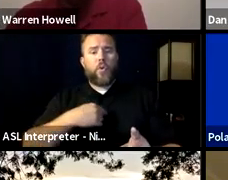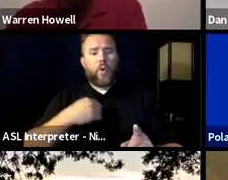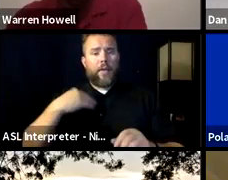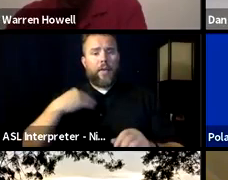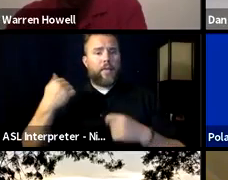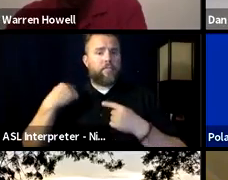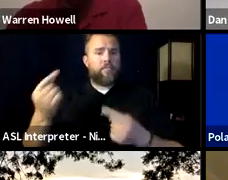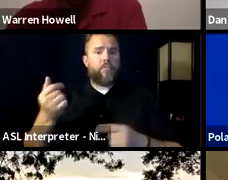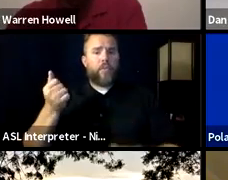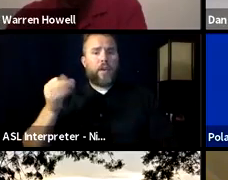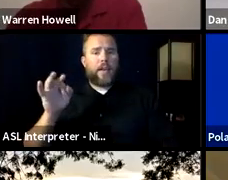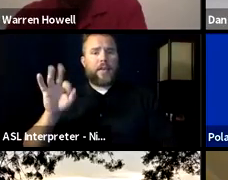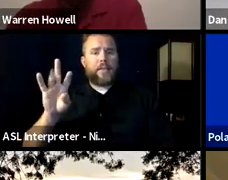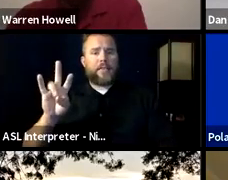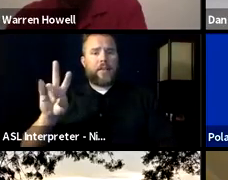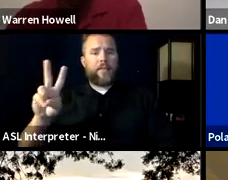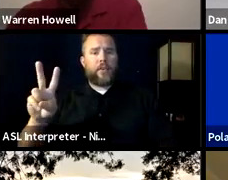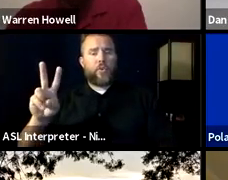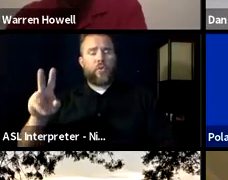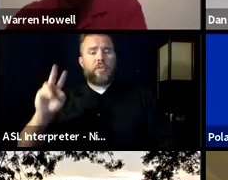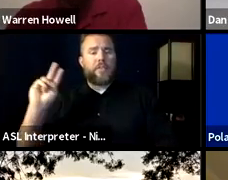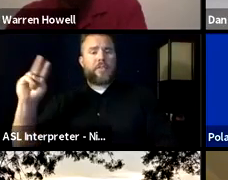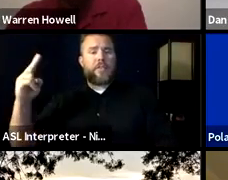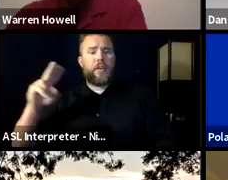1972, second read. Any discussion?